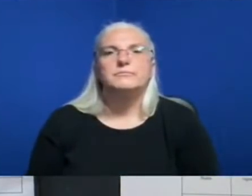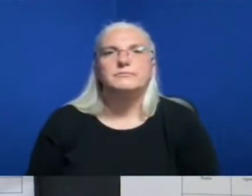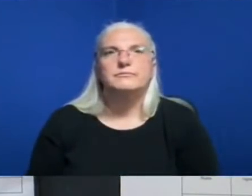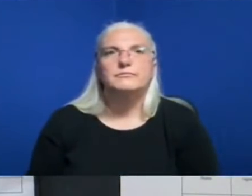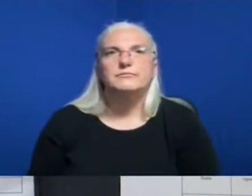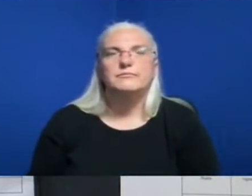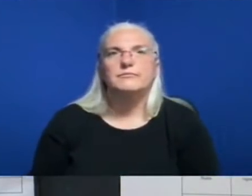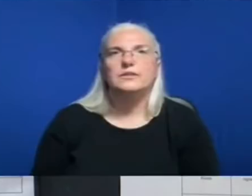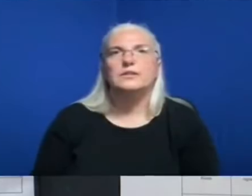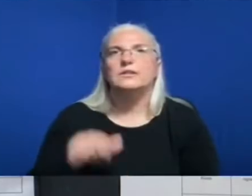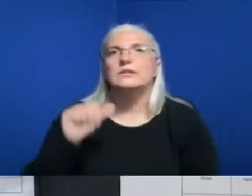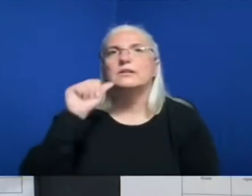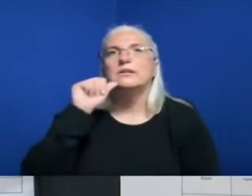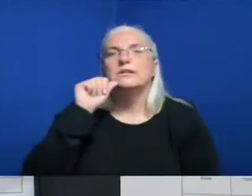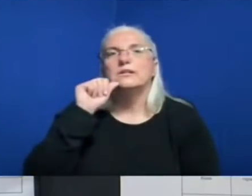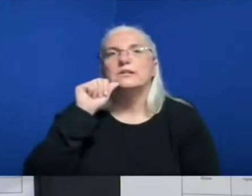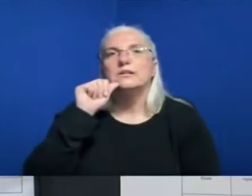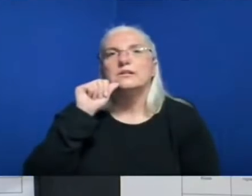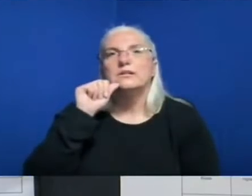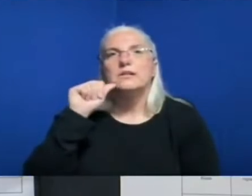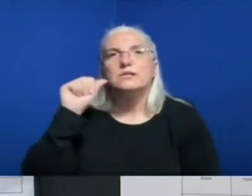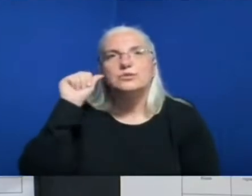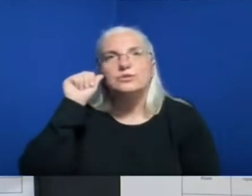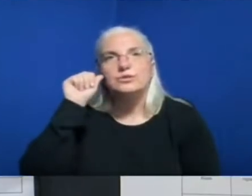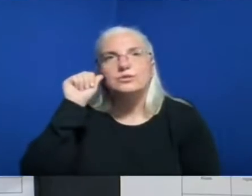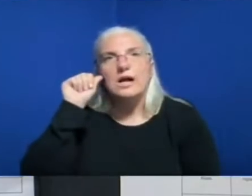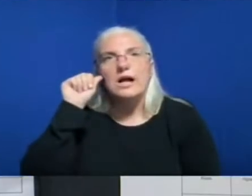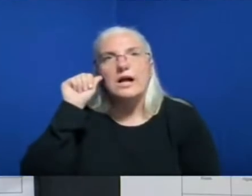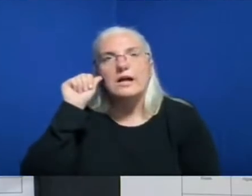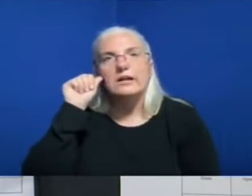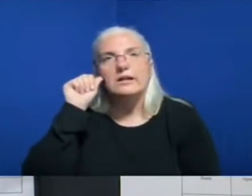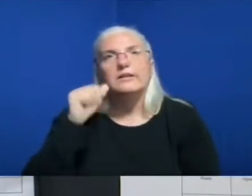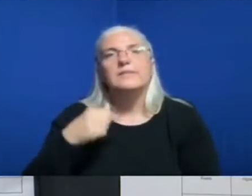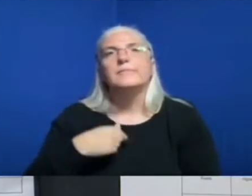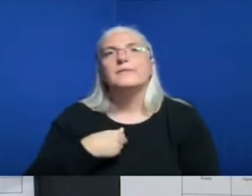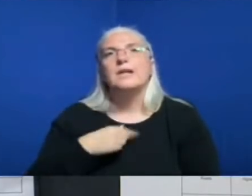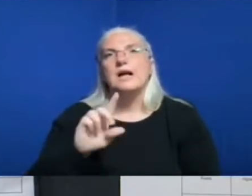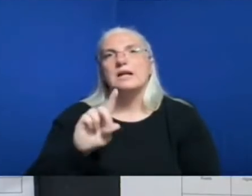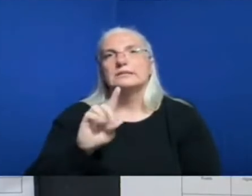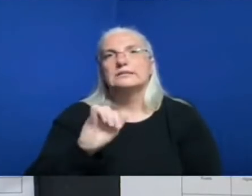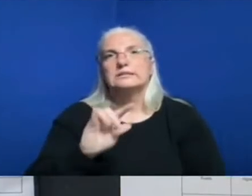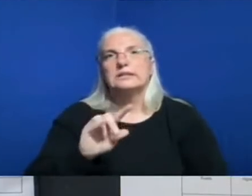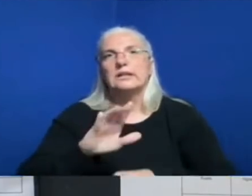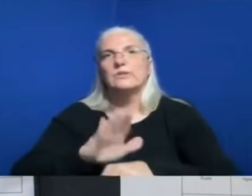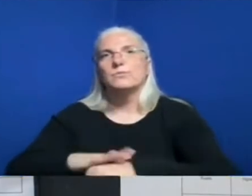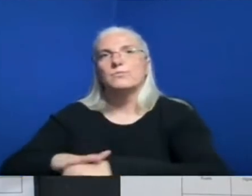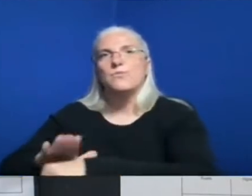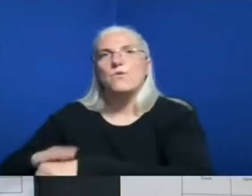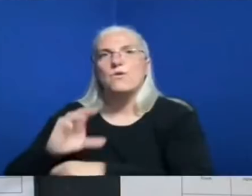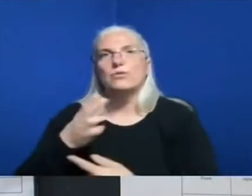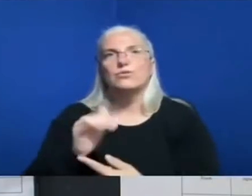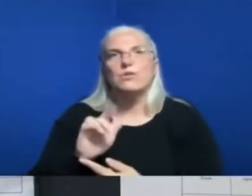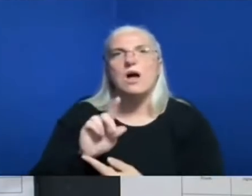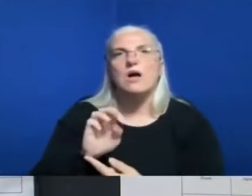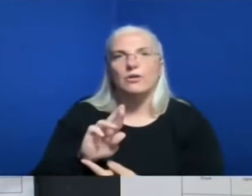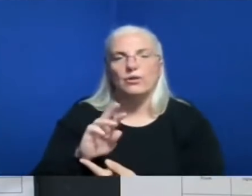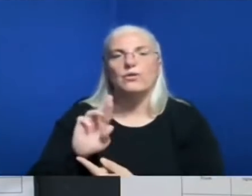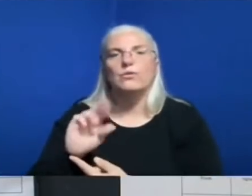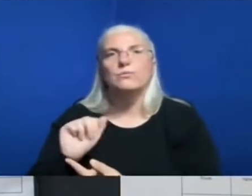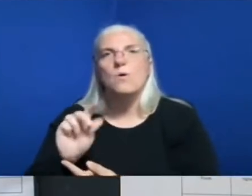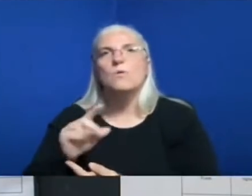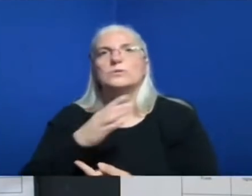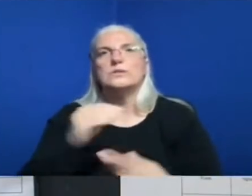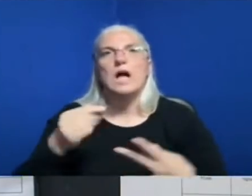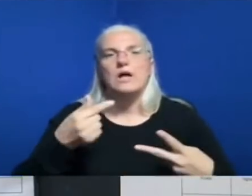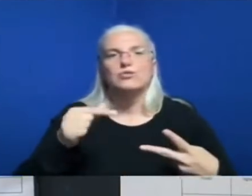Road area out to Greenhorn into a warning due to the progression from the Dixie Fire. Myself and my staff are monitoring